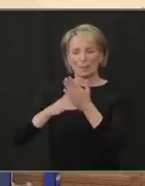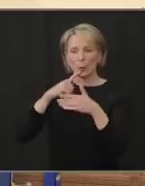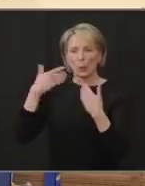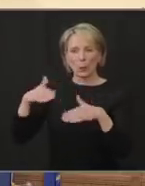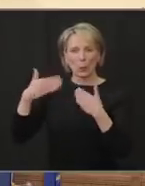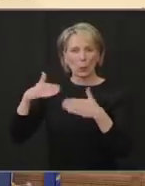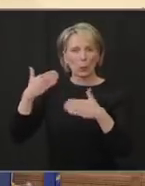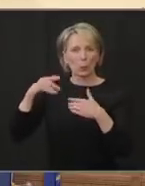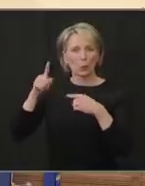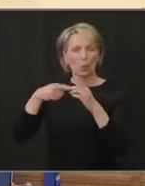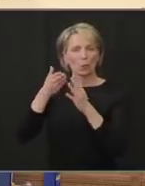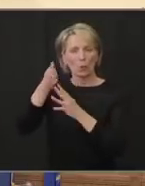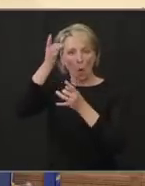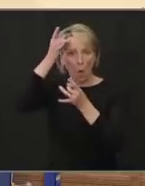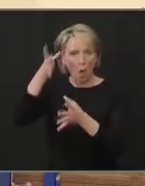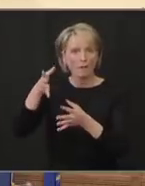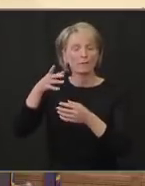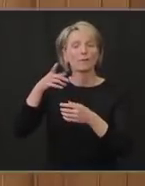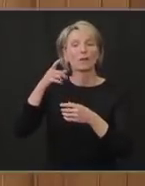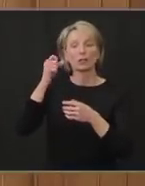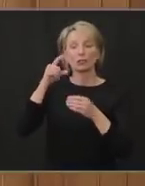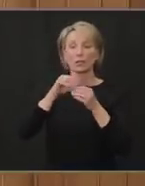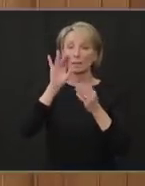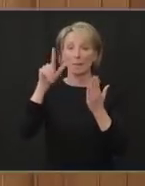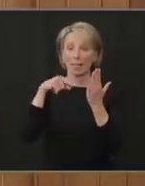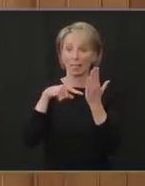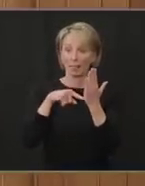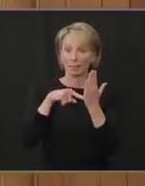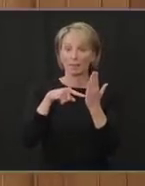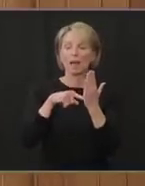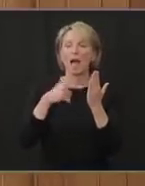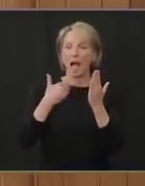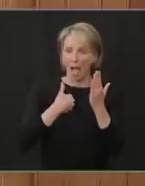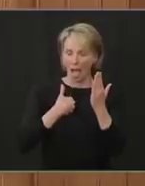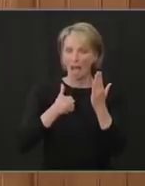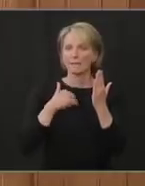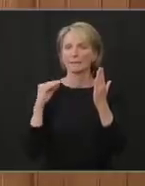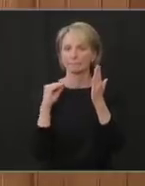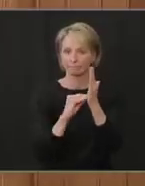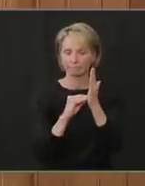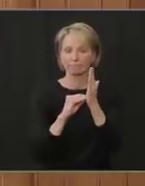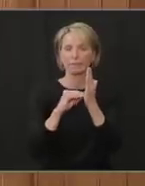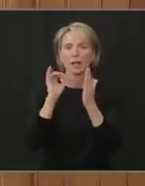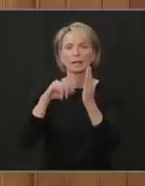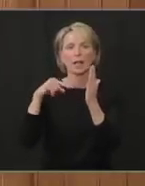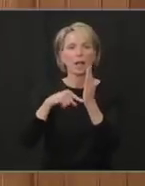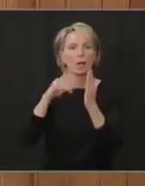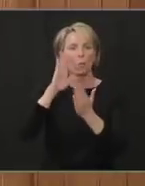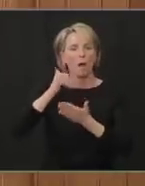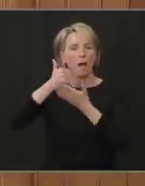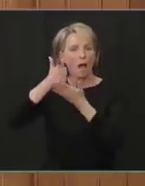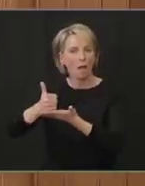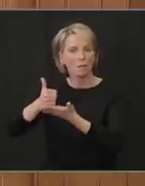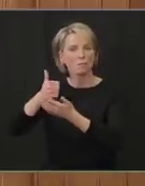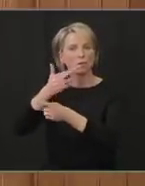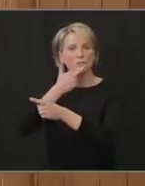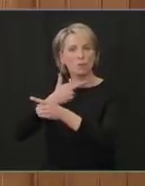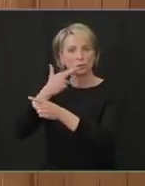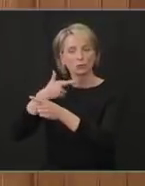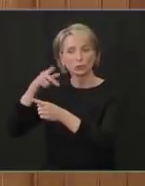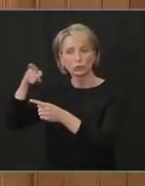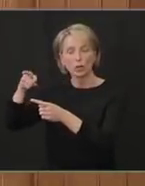hit and earliest hit, there is a provision in this legislation that would allow for restaurants of